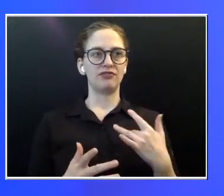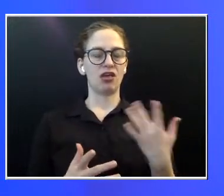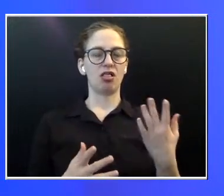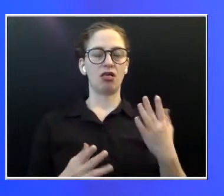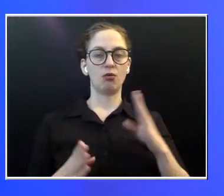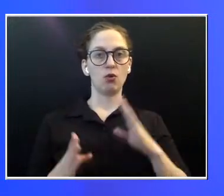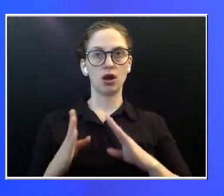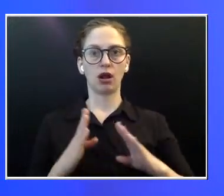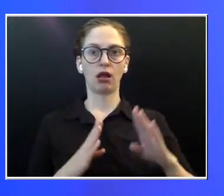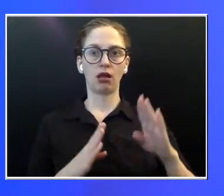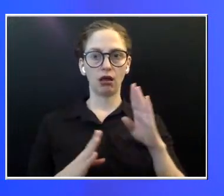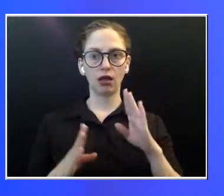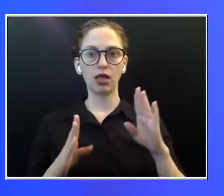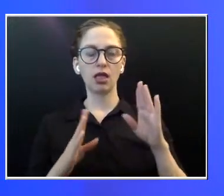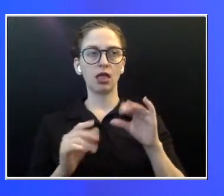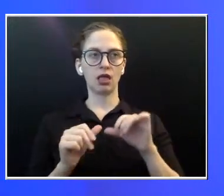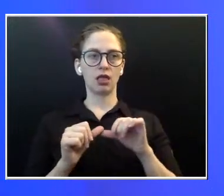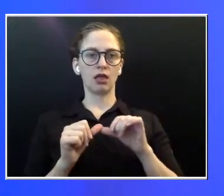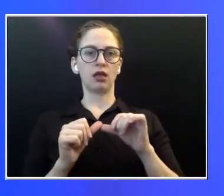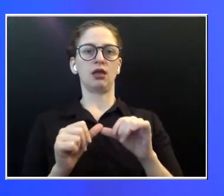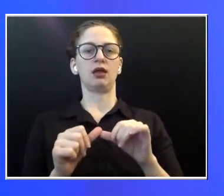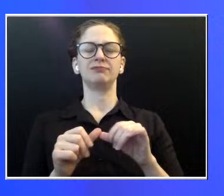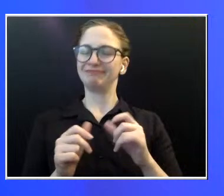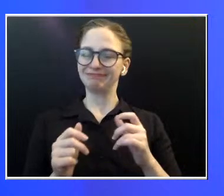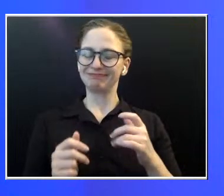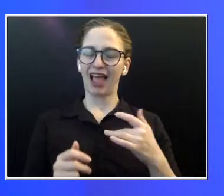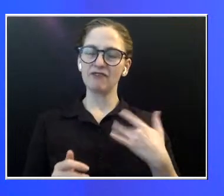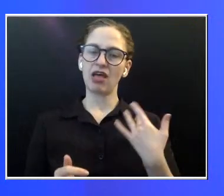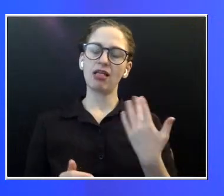high, and I wanted to eliminate that.